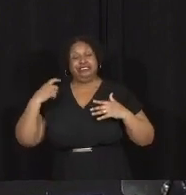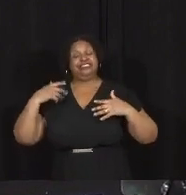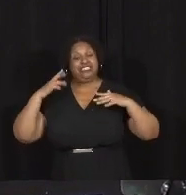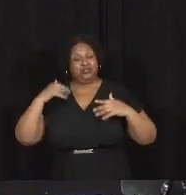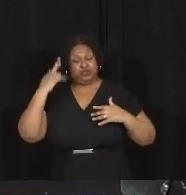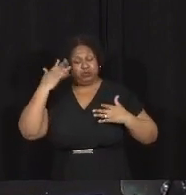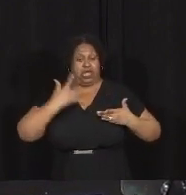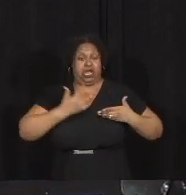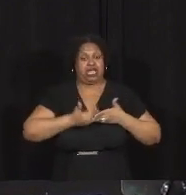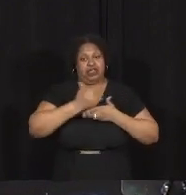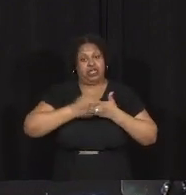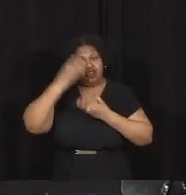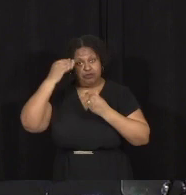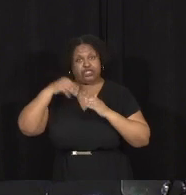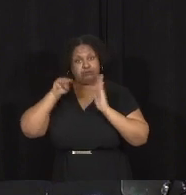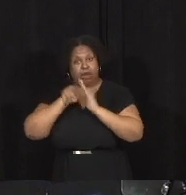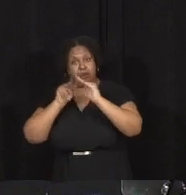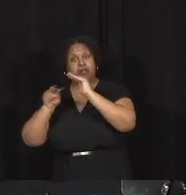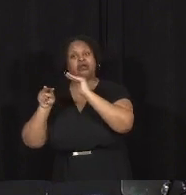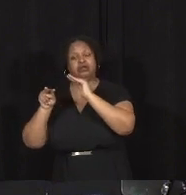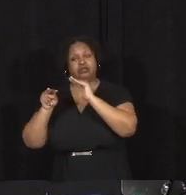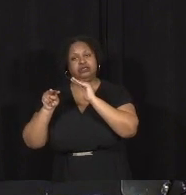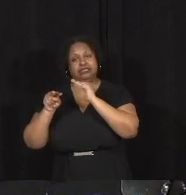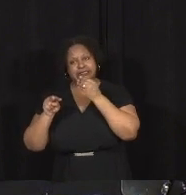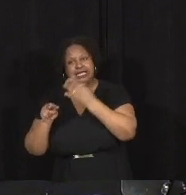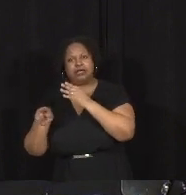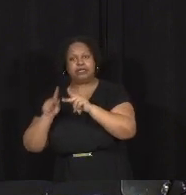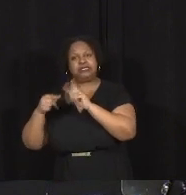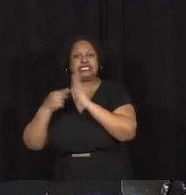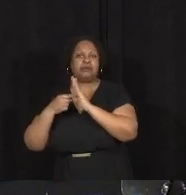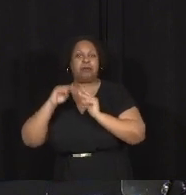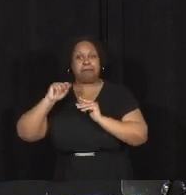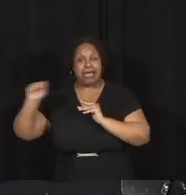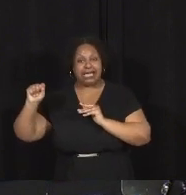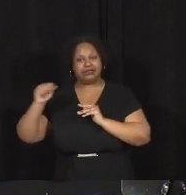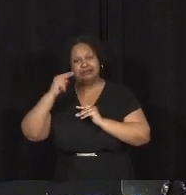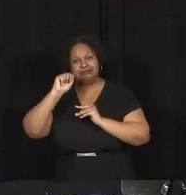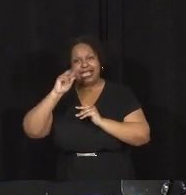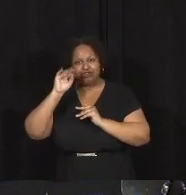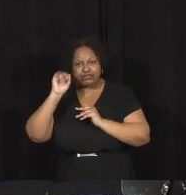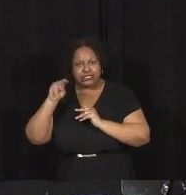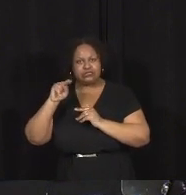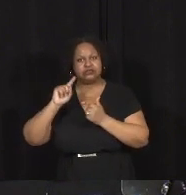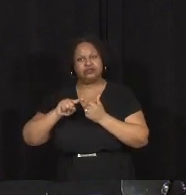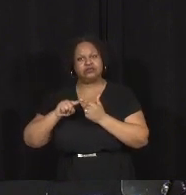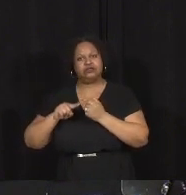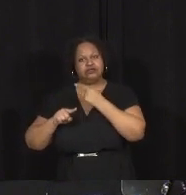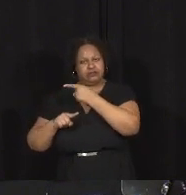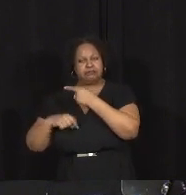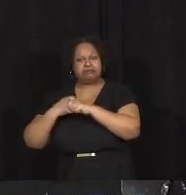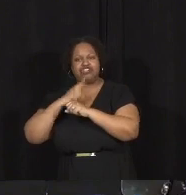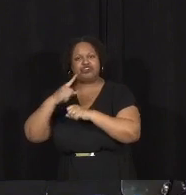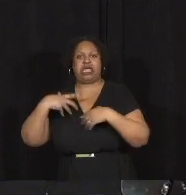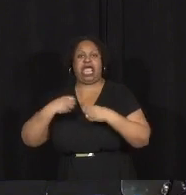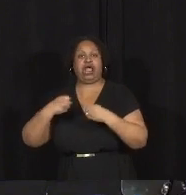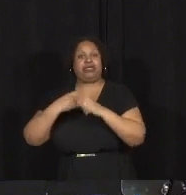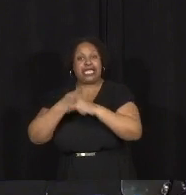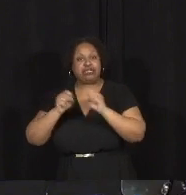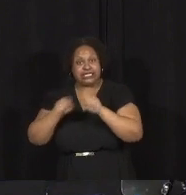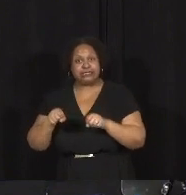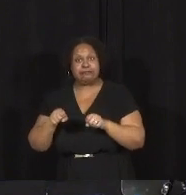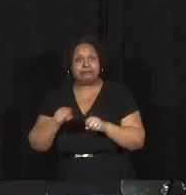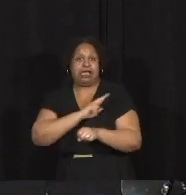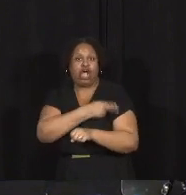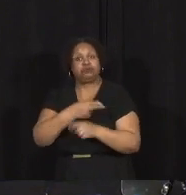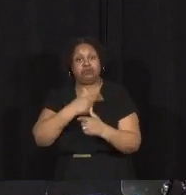his hospital colleagues in terms of preparing the healthcare system. So I think it might be useful at this point for me